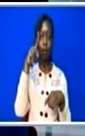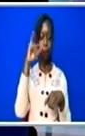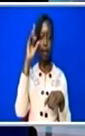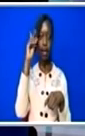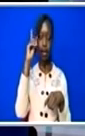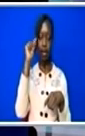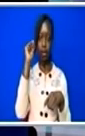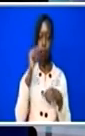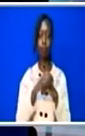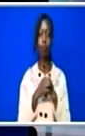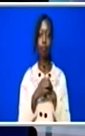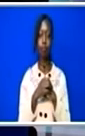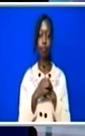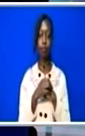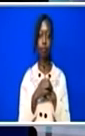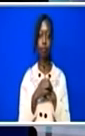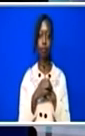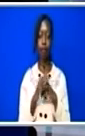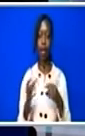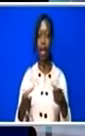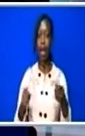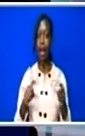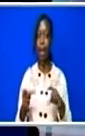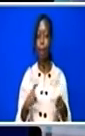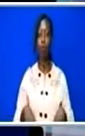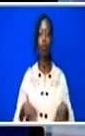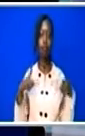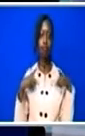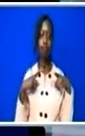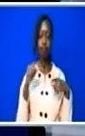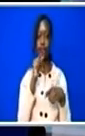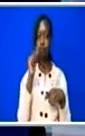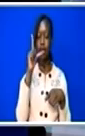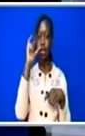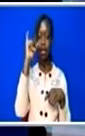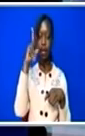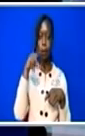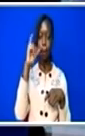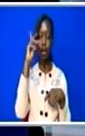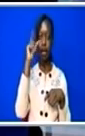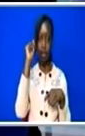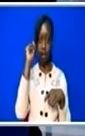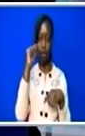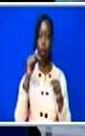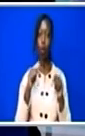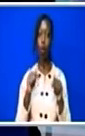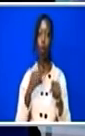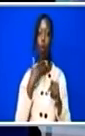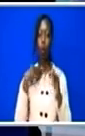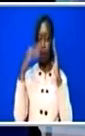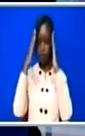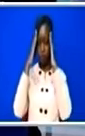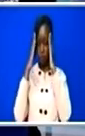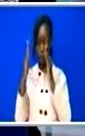subtopic narrowed down to lipids. So today I basically want us to look at lipids.